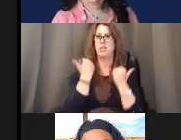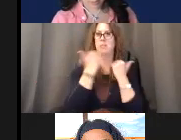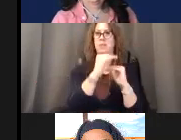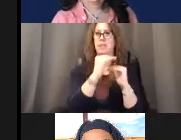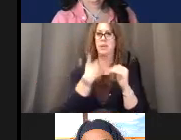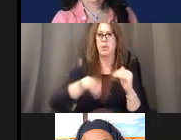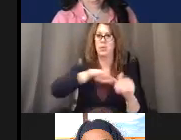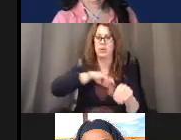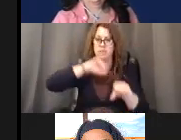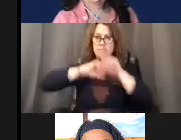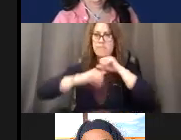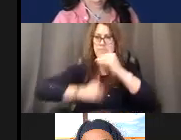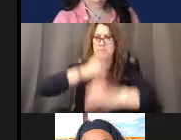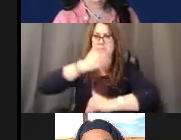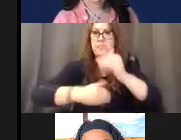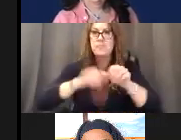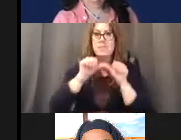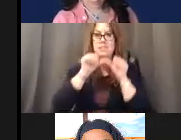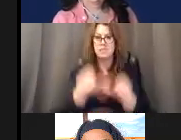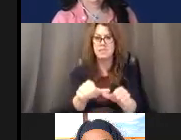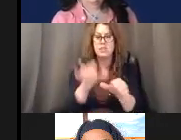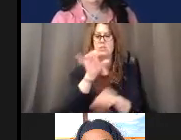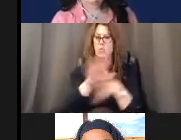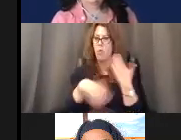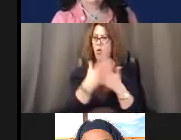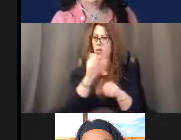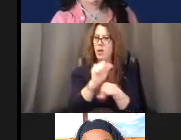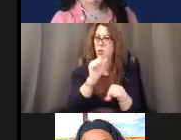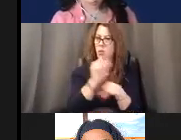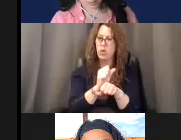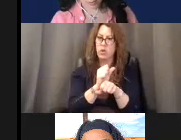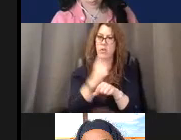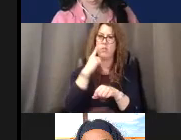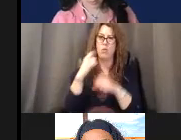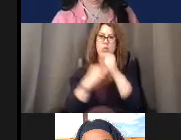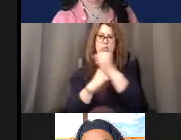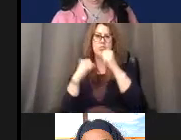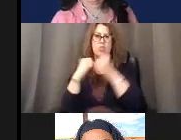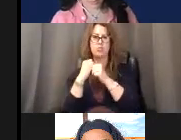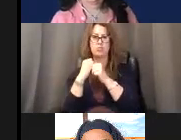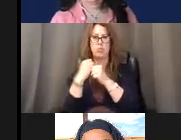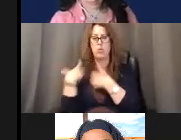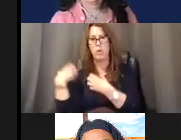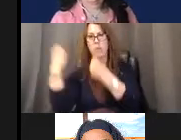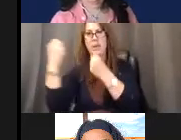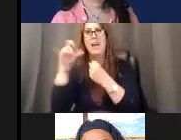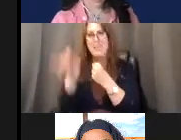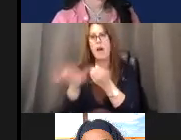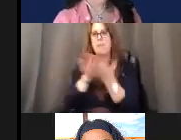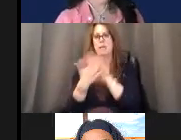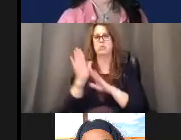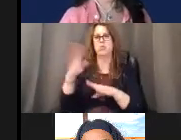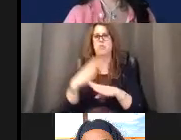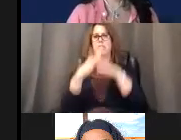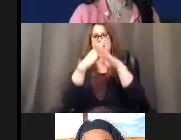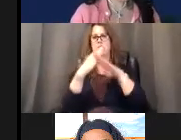be doing to get towards structural well-being actually becomes your prevention strategy. So when we work